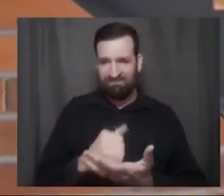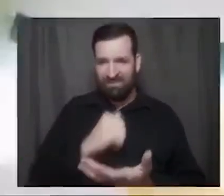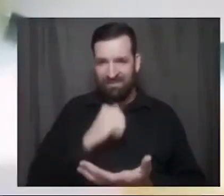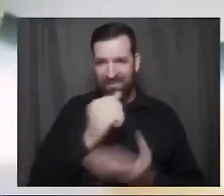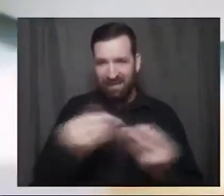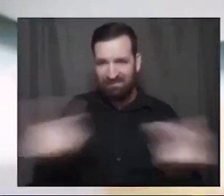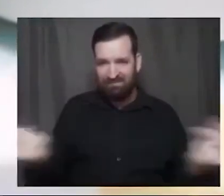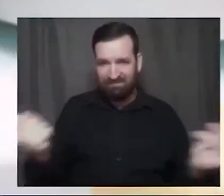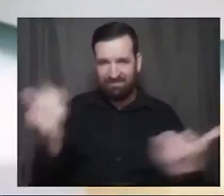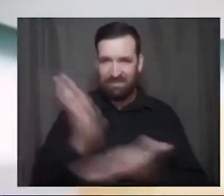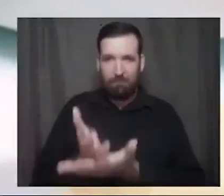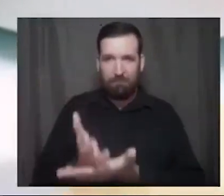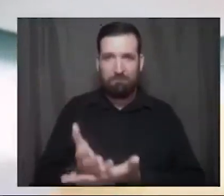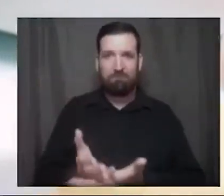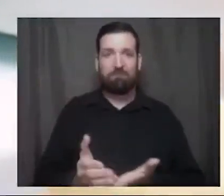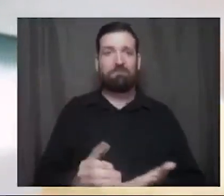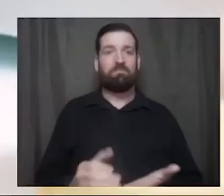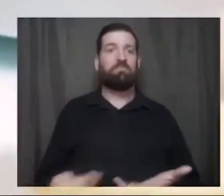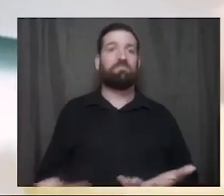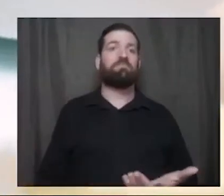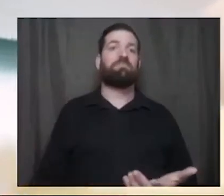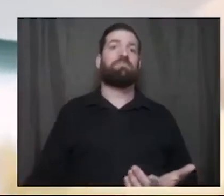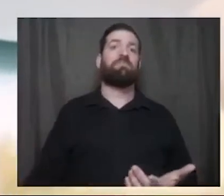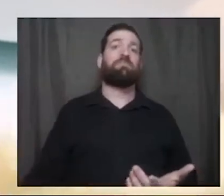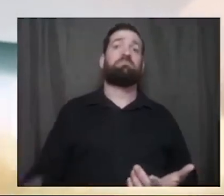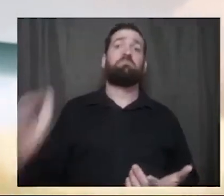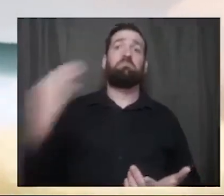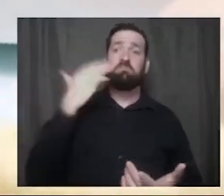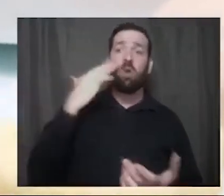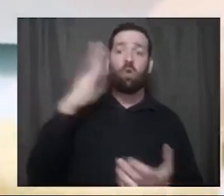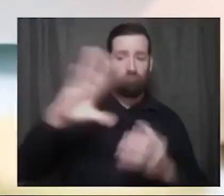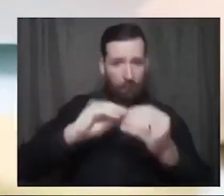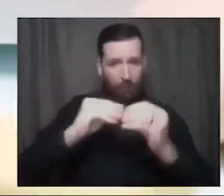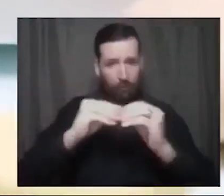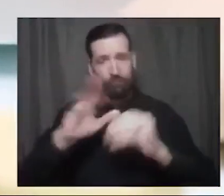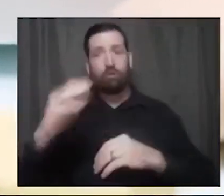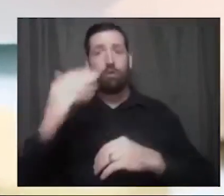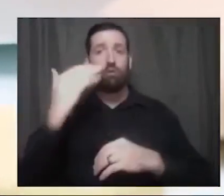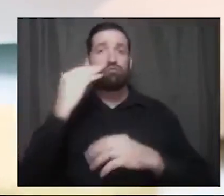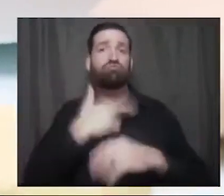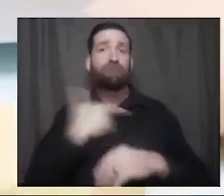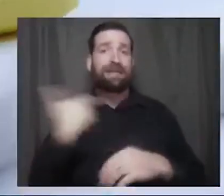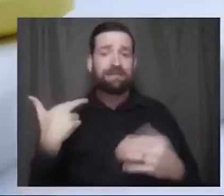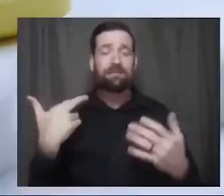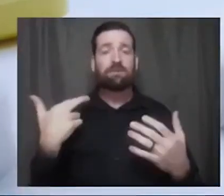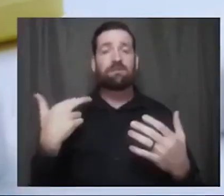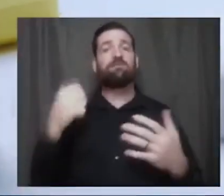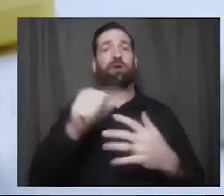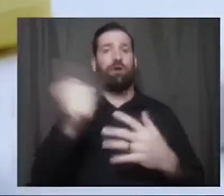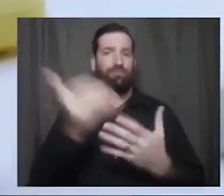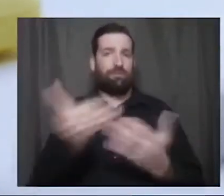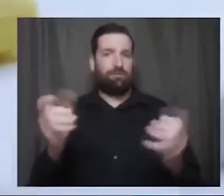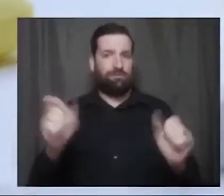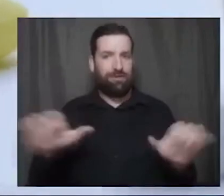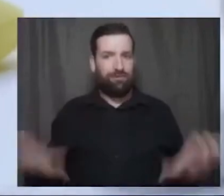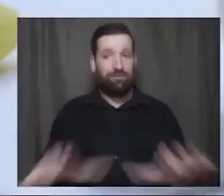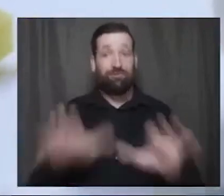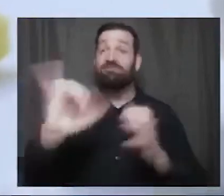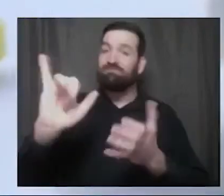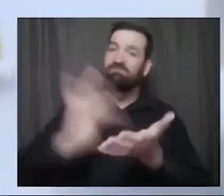you know your numbers and know your risk, there are other measures you could take, such as medications, that could